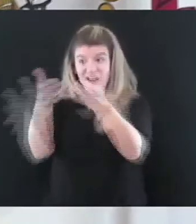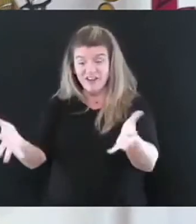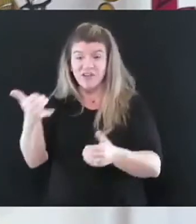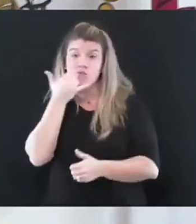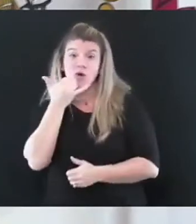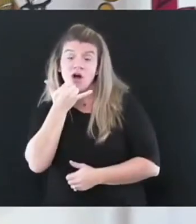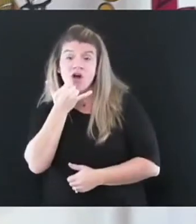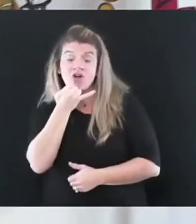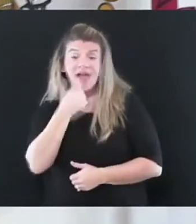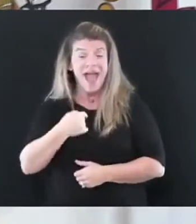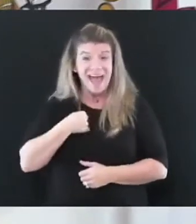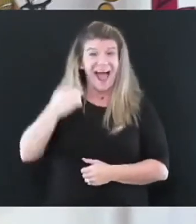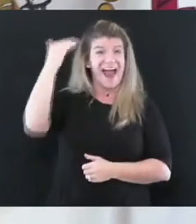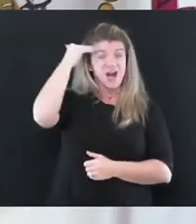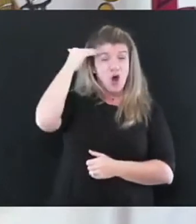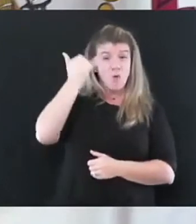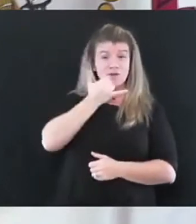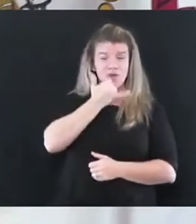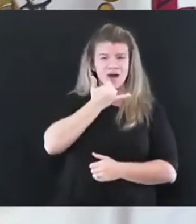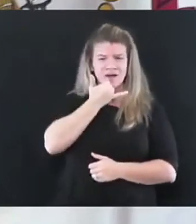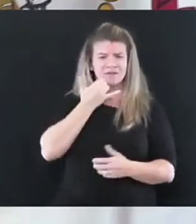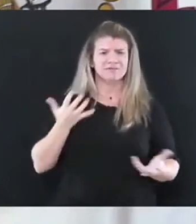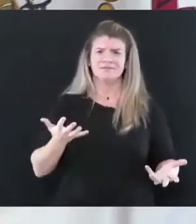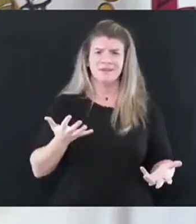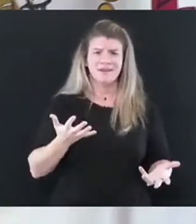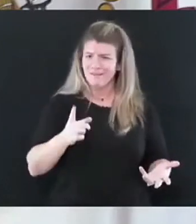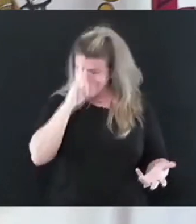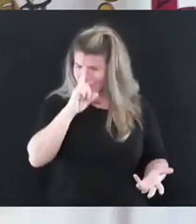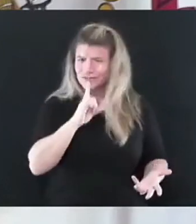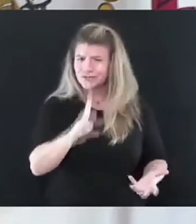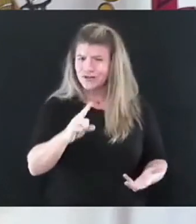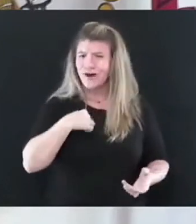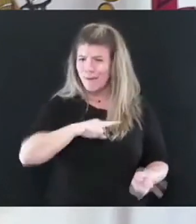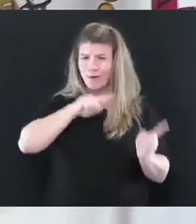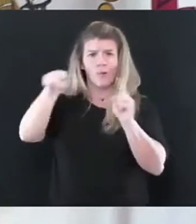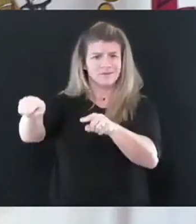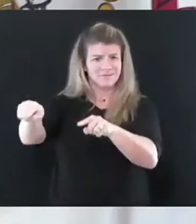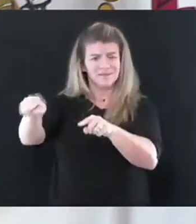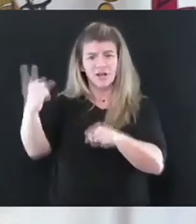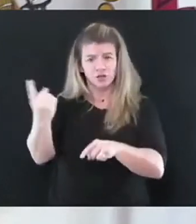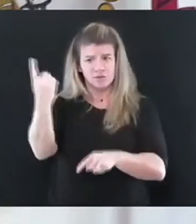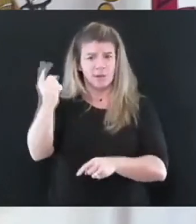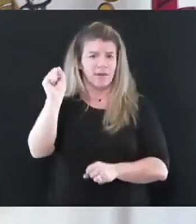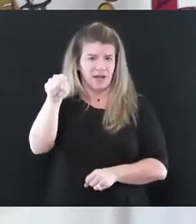and I know it's the wrong stuff, well, sure, we're going to run to the fire. We're going to do something about it.